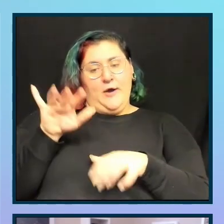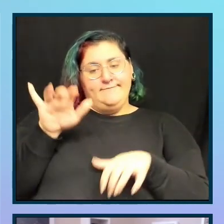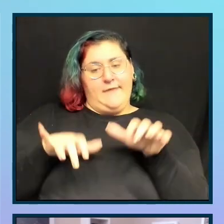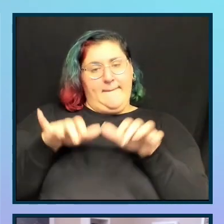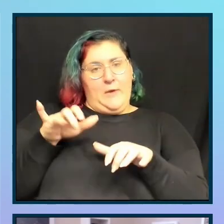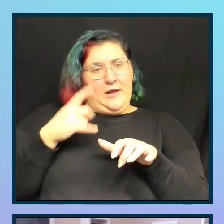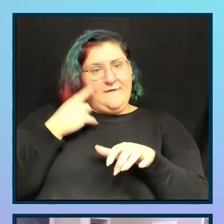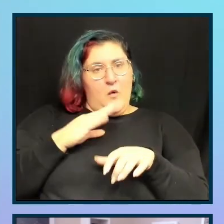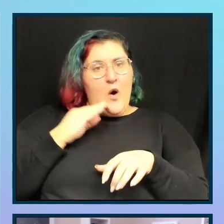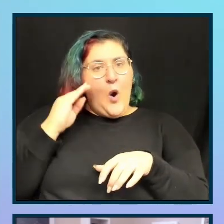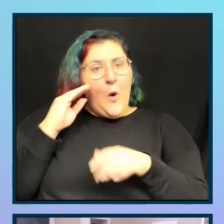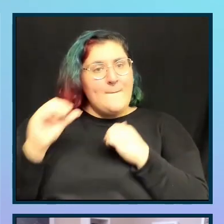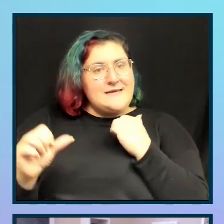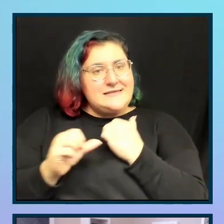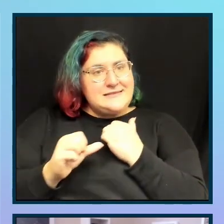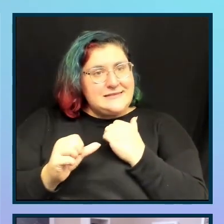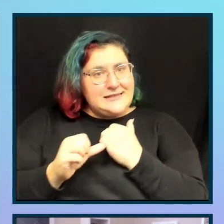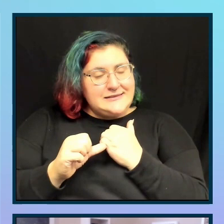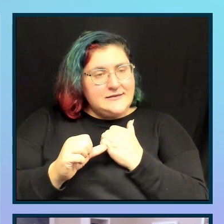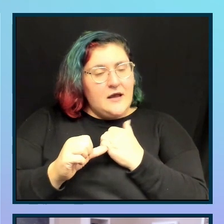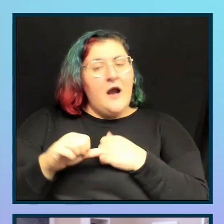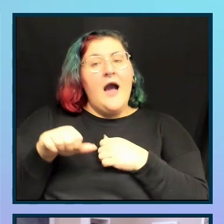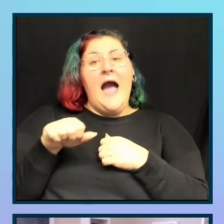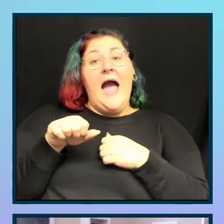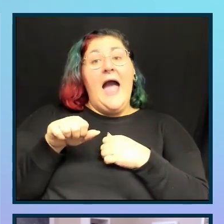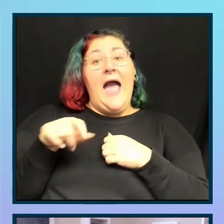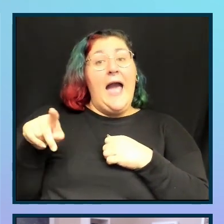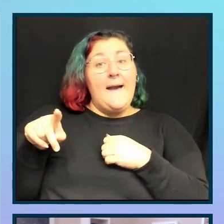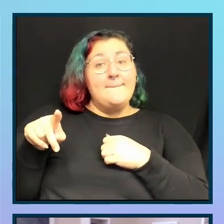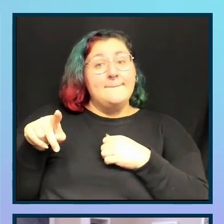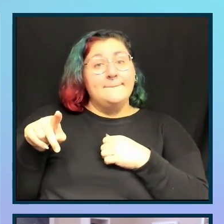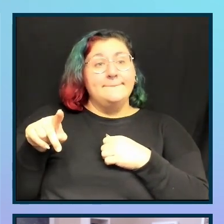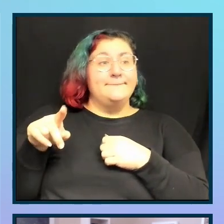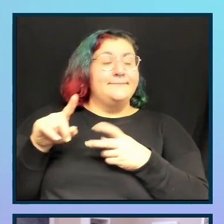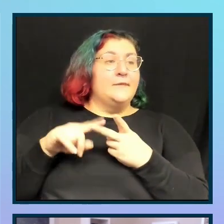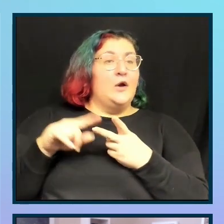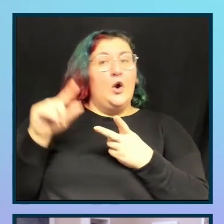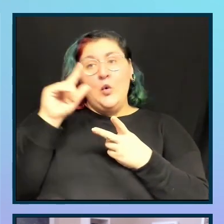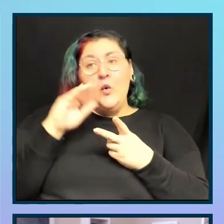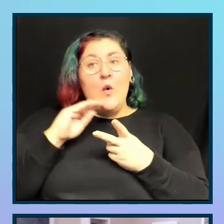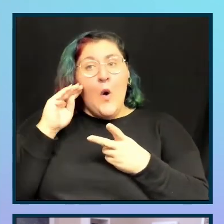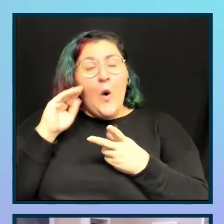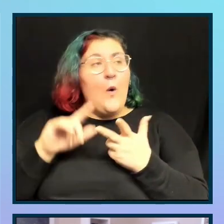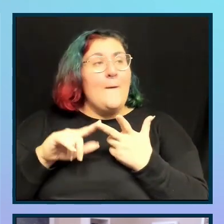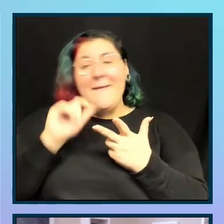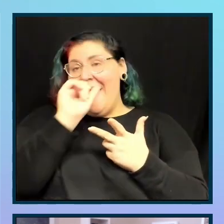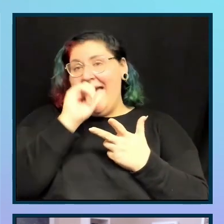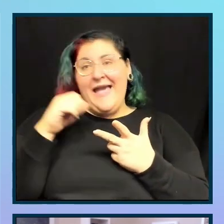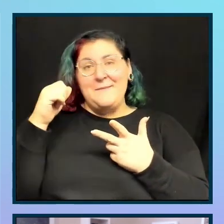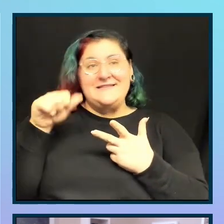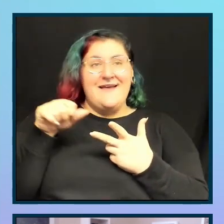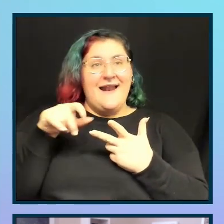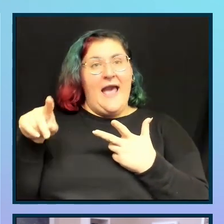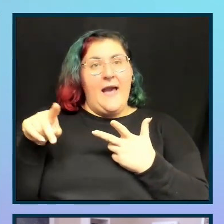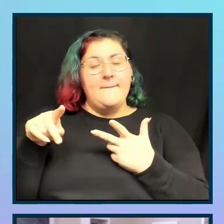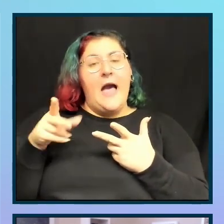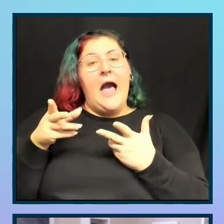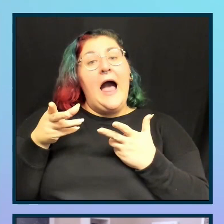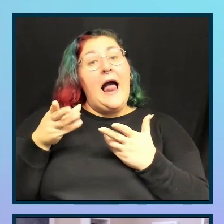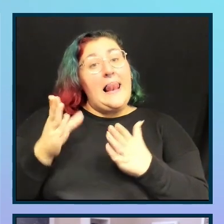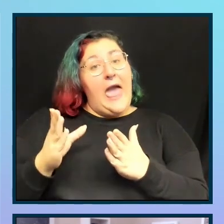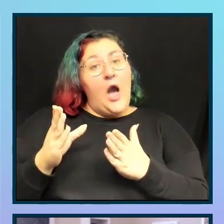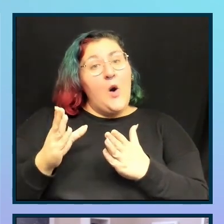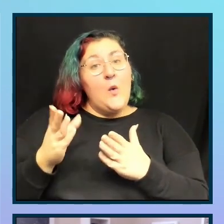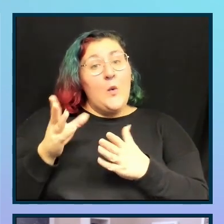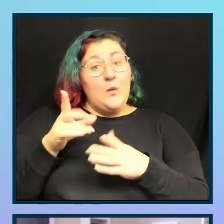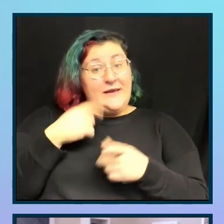it's the Siri as is available, the Google Home, the Amazon app, allow people to type to their home assistant.